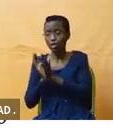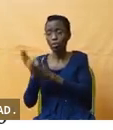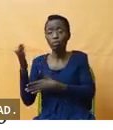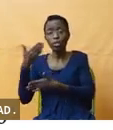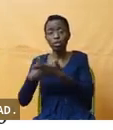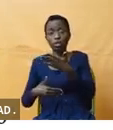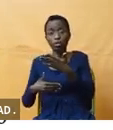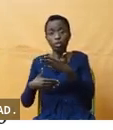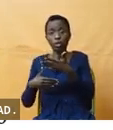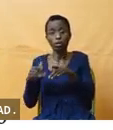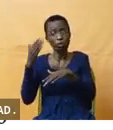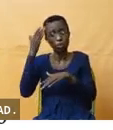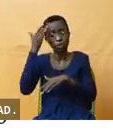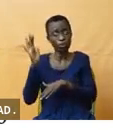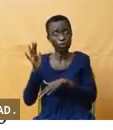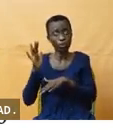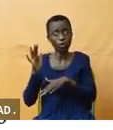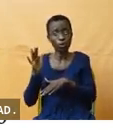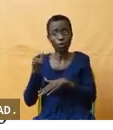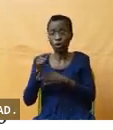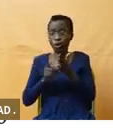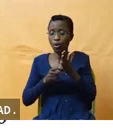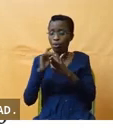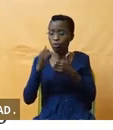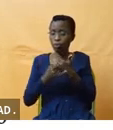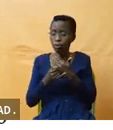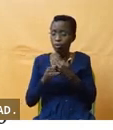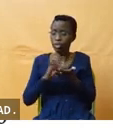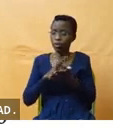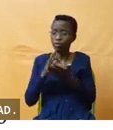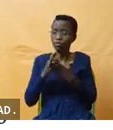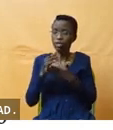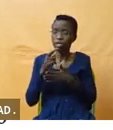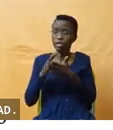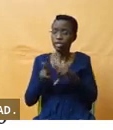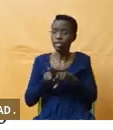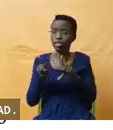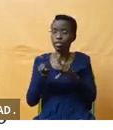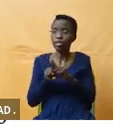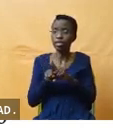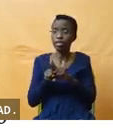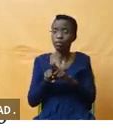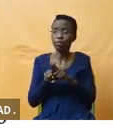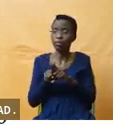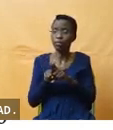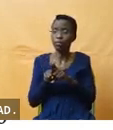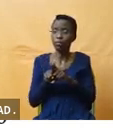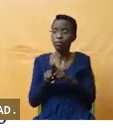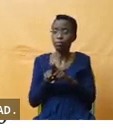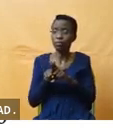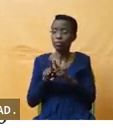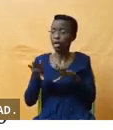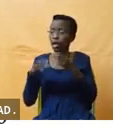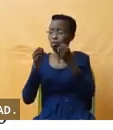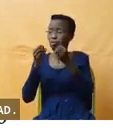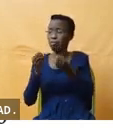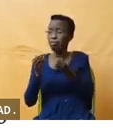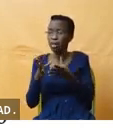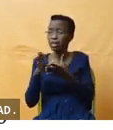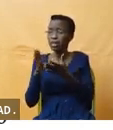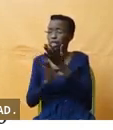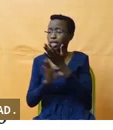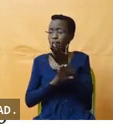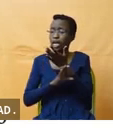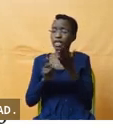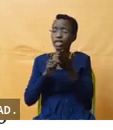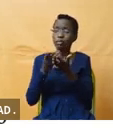we don't even know what projects are being funded or what the amounts that the country is paying or is using to service debt. So that is also